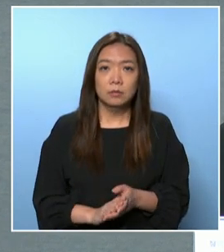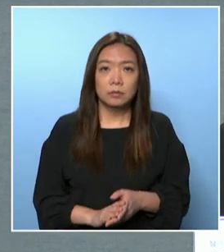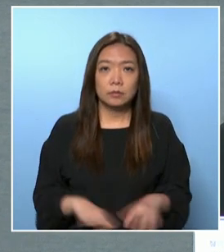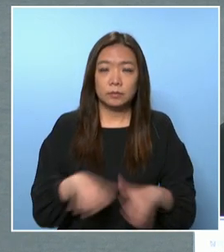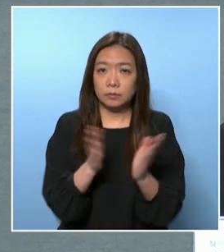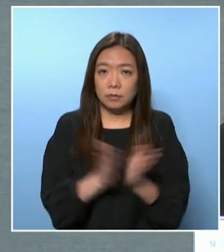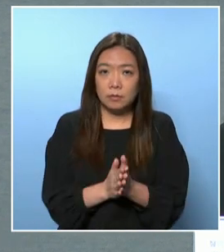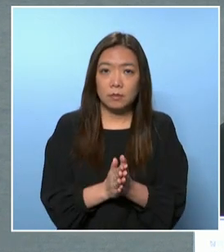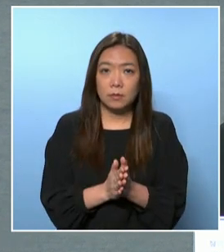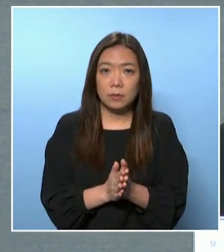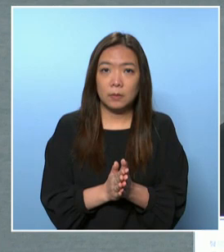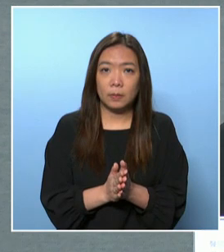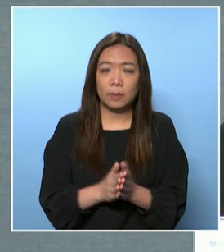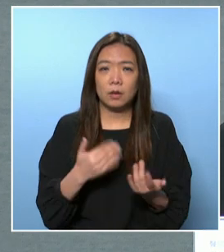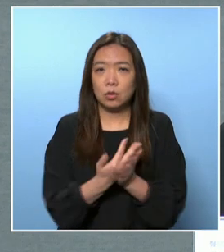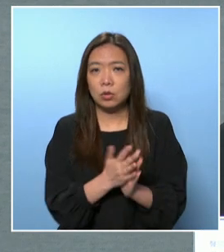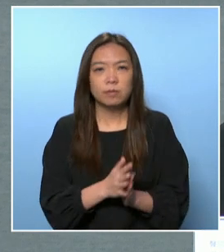30%.